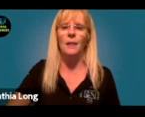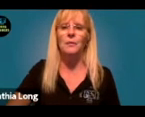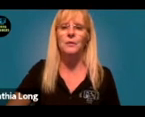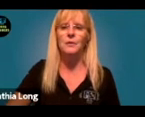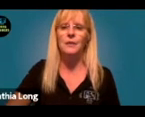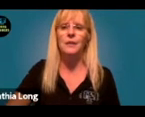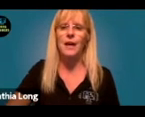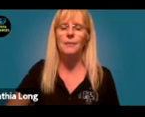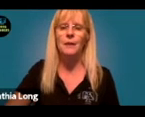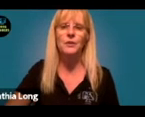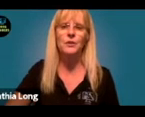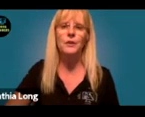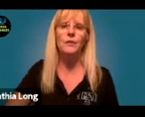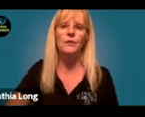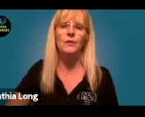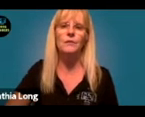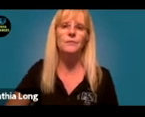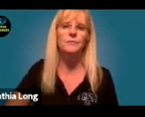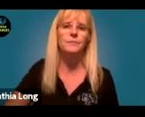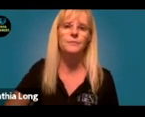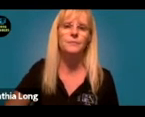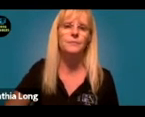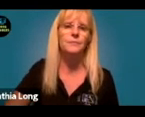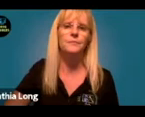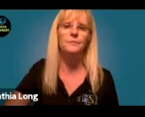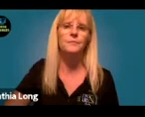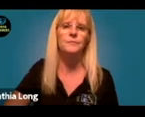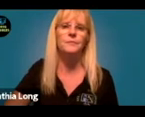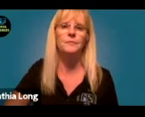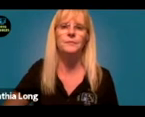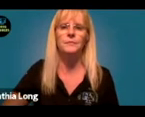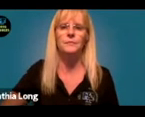And I'm going to slide my screen over.